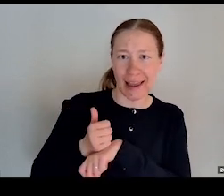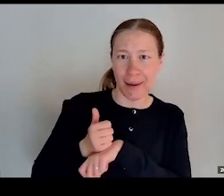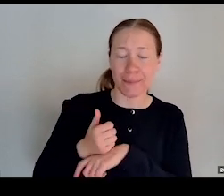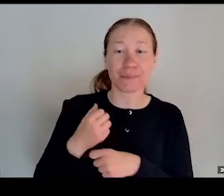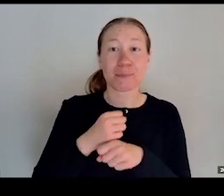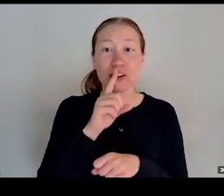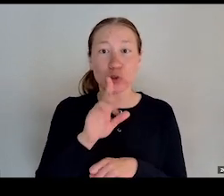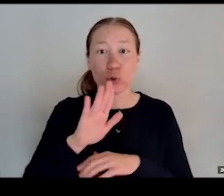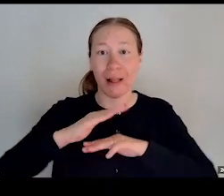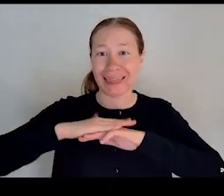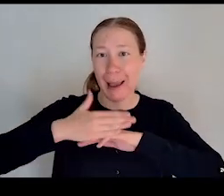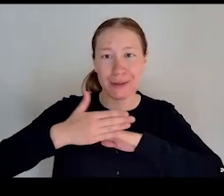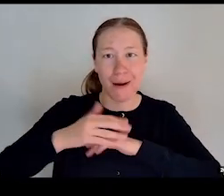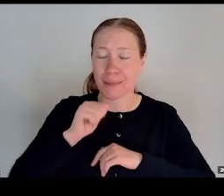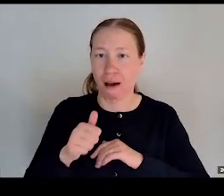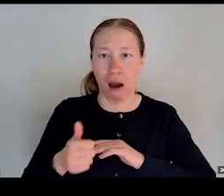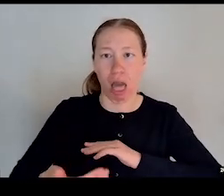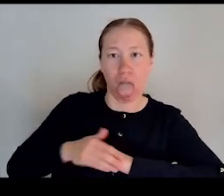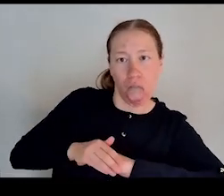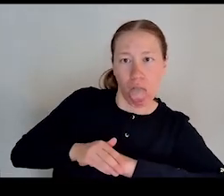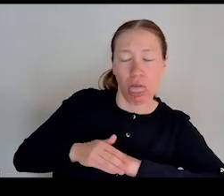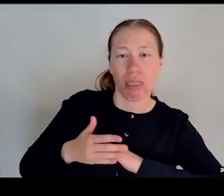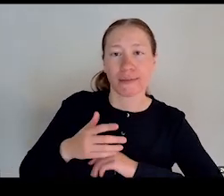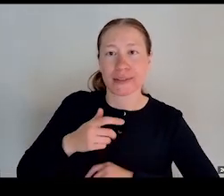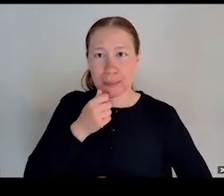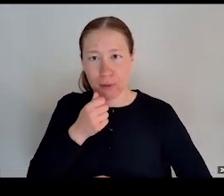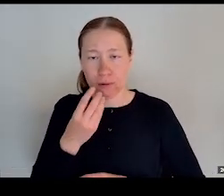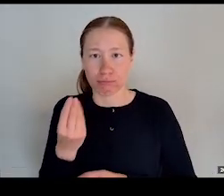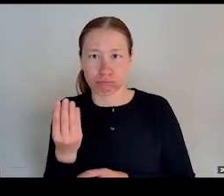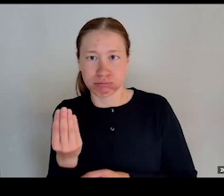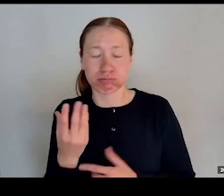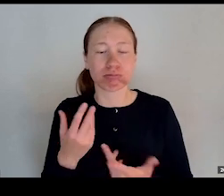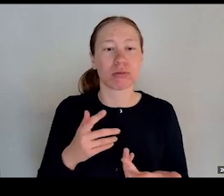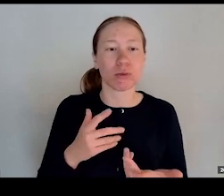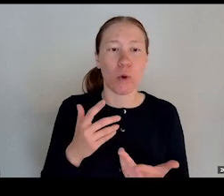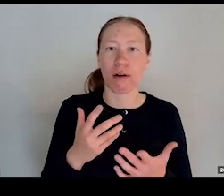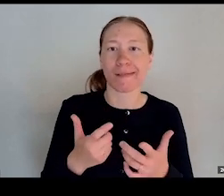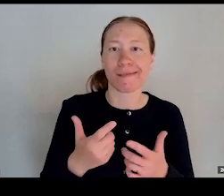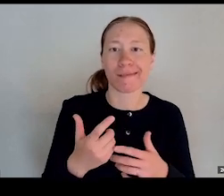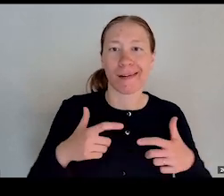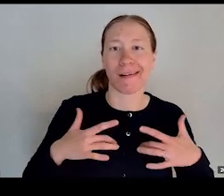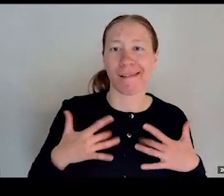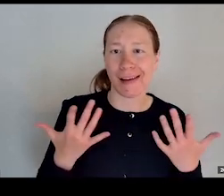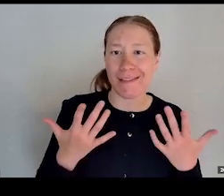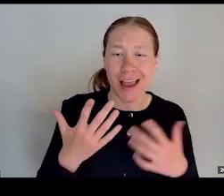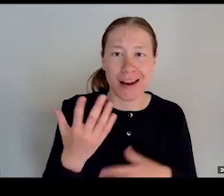that laptops aren't blocking the speaker or conference phone so that everybody can pick up the audio appropriately.